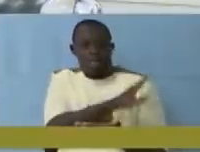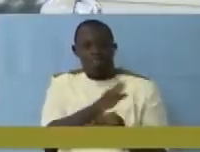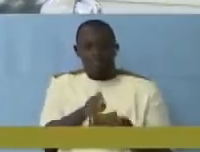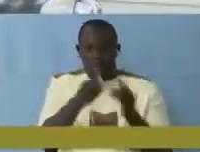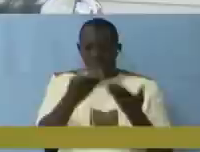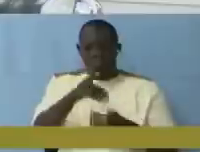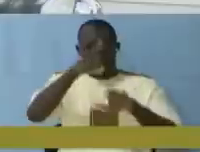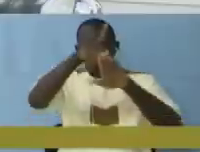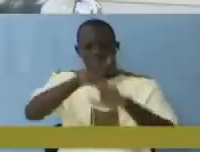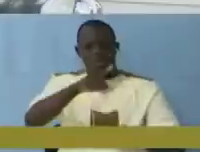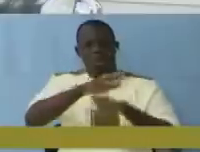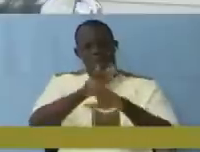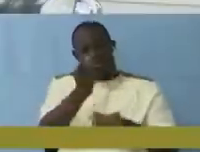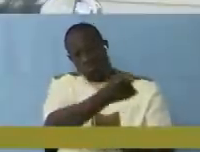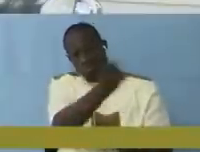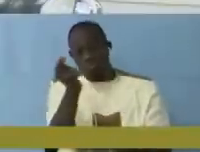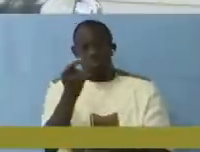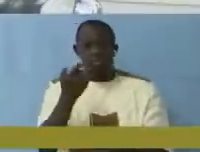people.